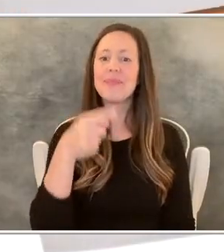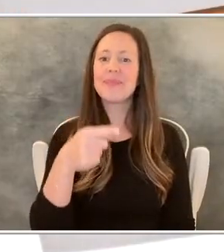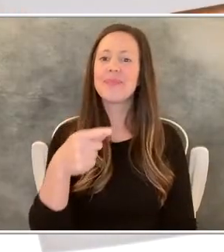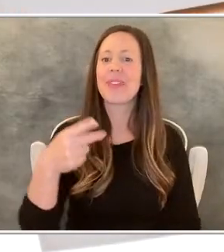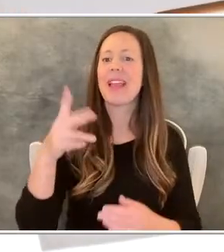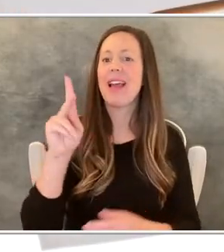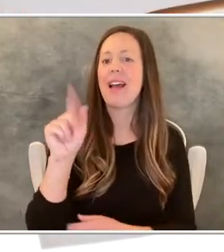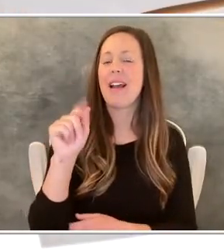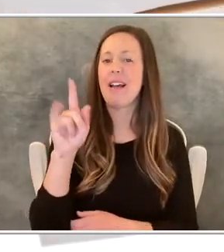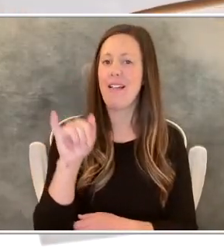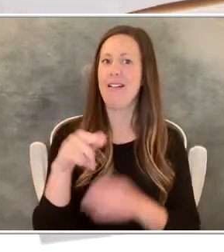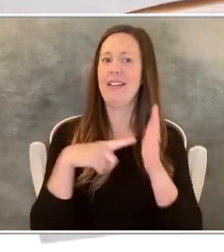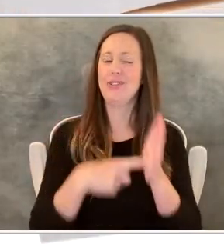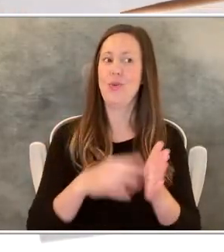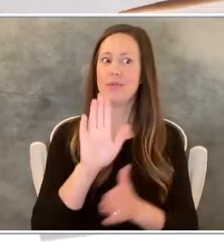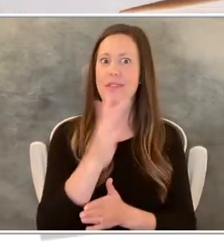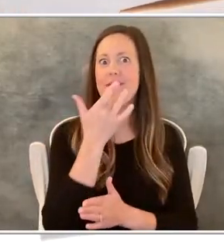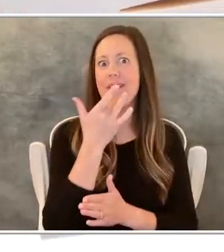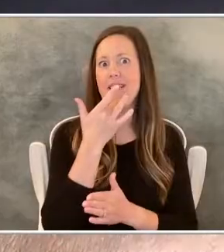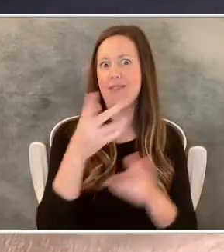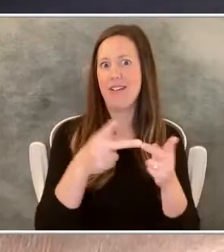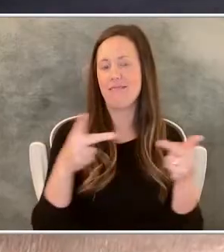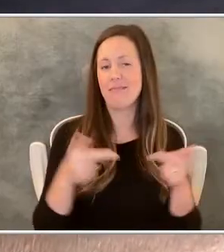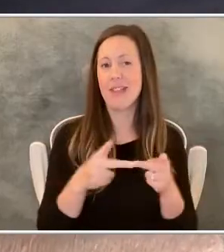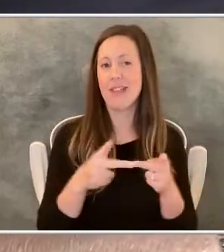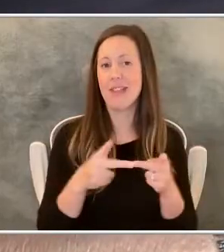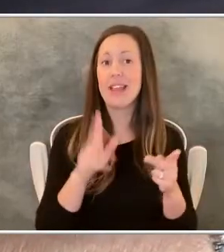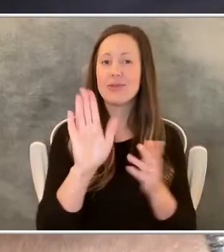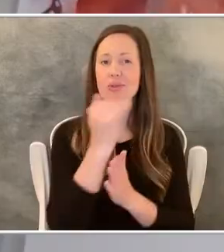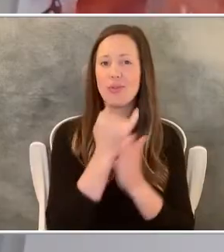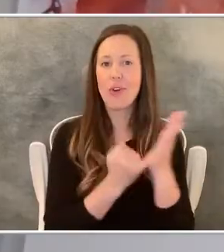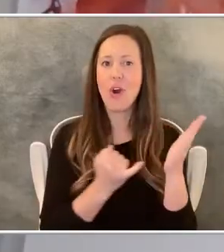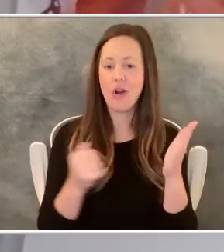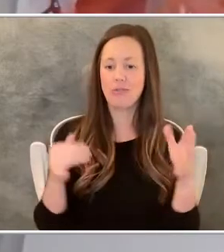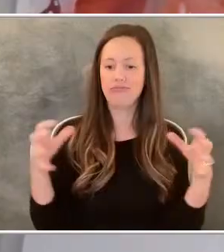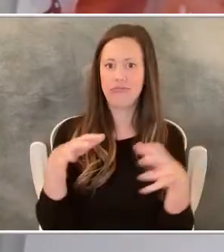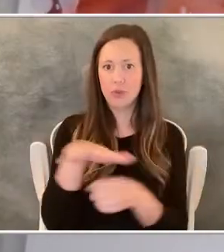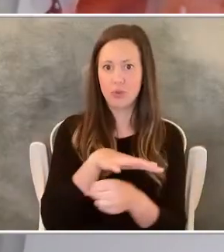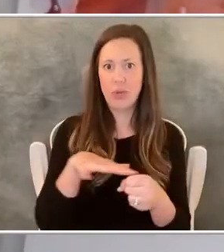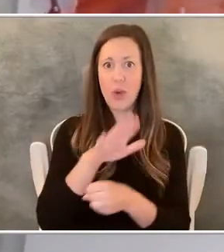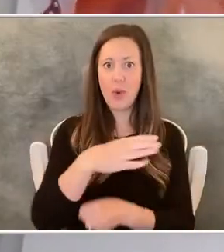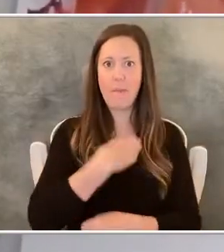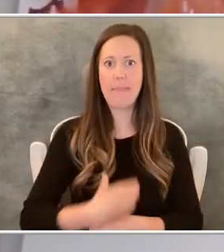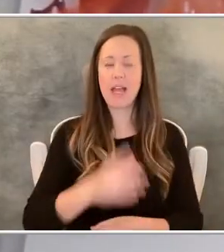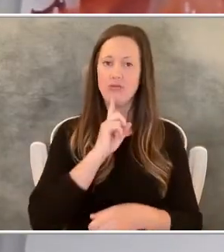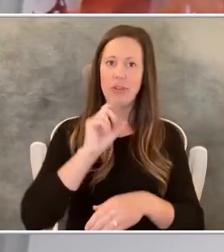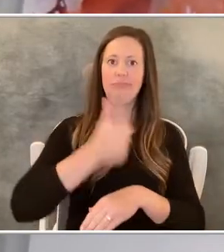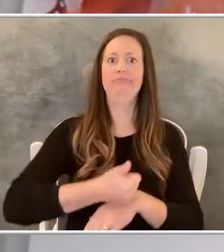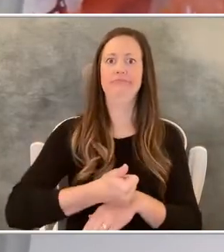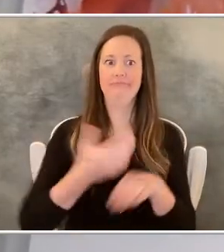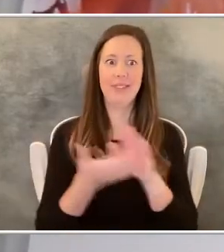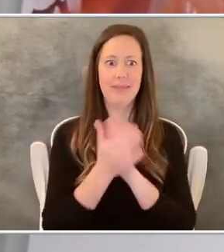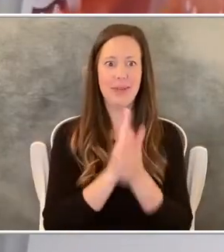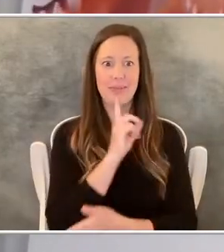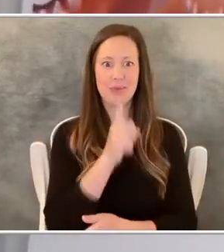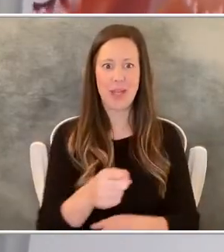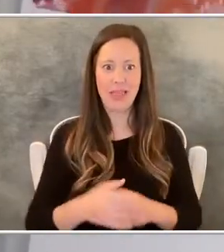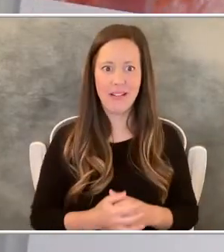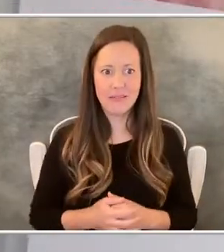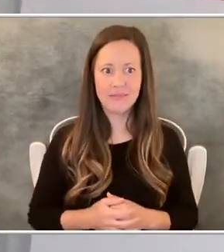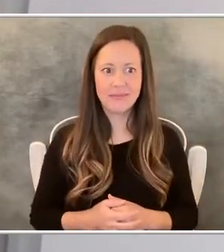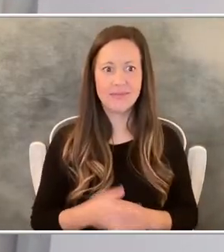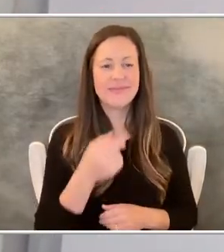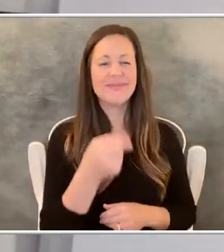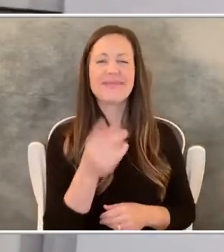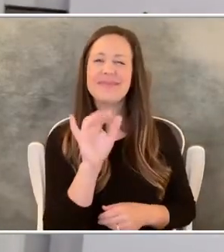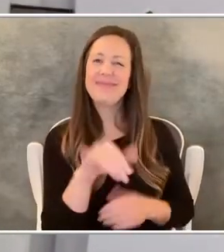her art studio, where she brings her passion to life. And then so here's kind of a close-up. Okay, yeah. Yeah, so, and there's like a